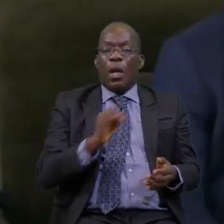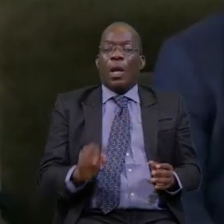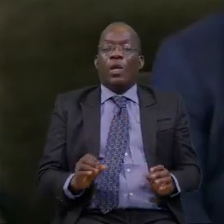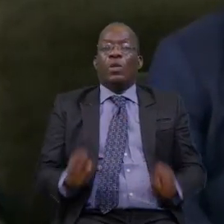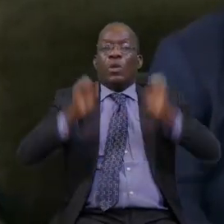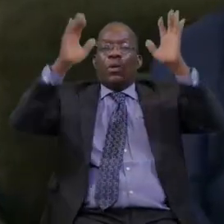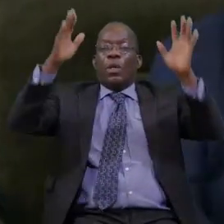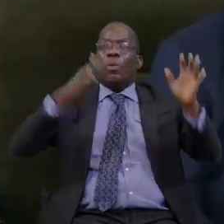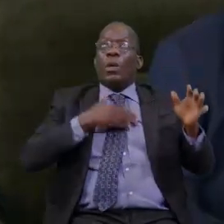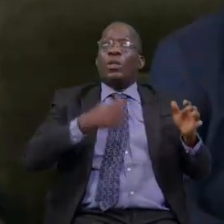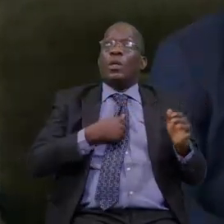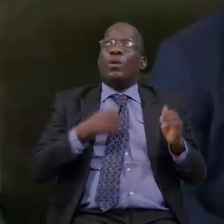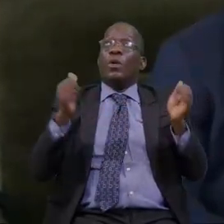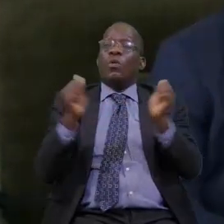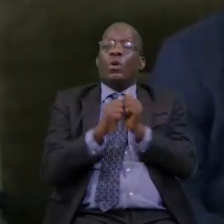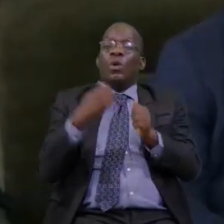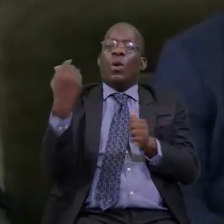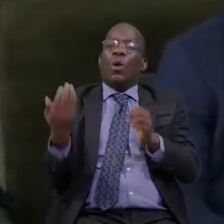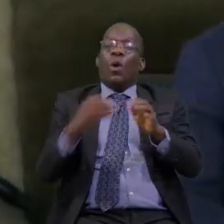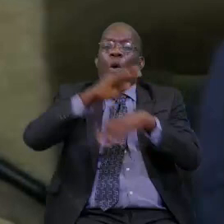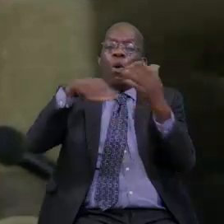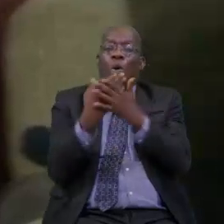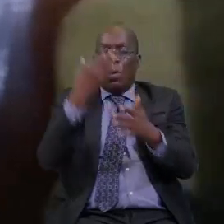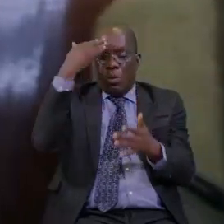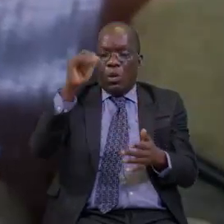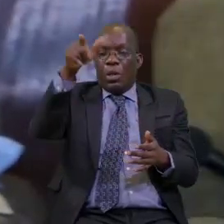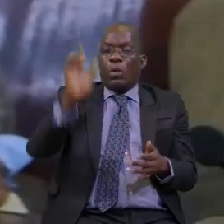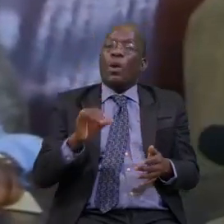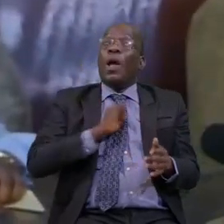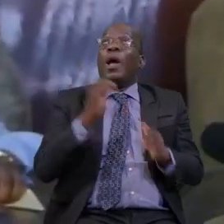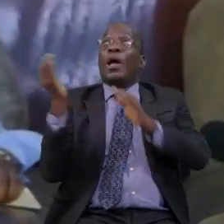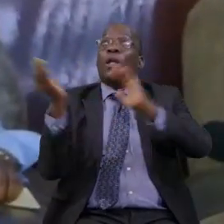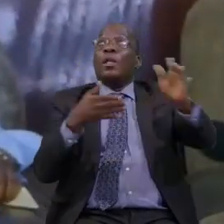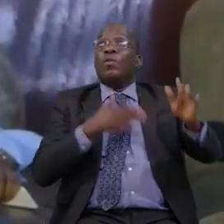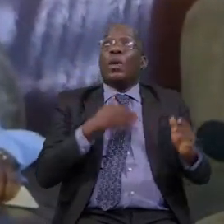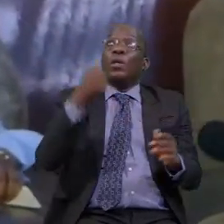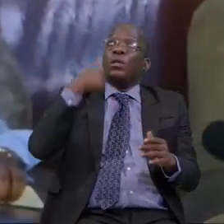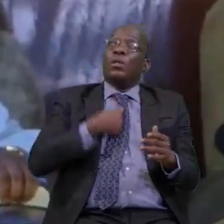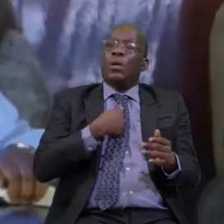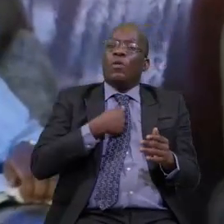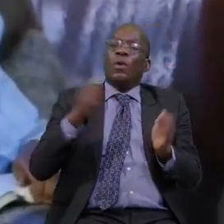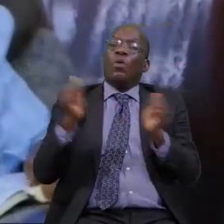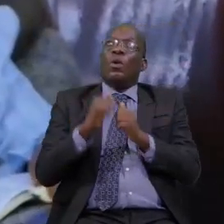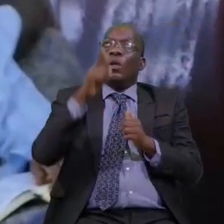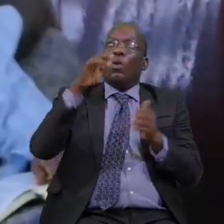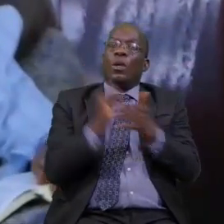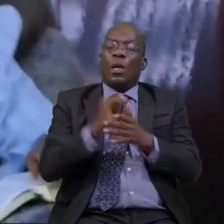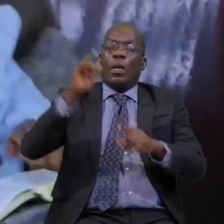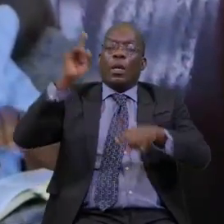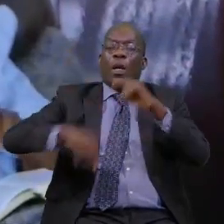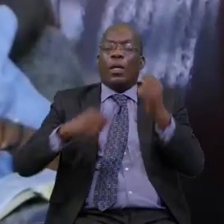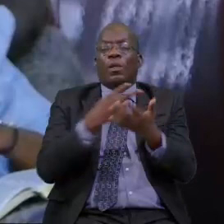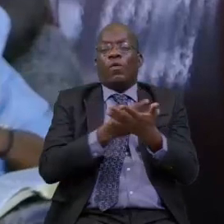the omnipotent one. I link myself with the one that cannot fail. And as you get connected